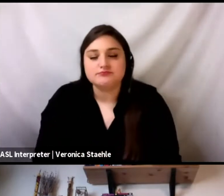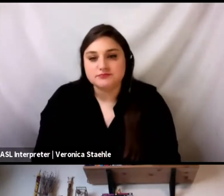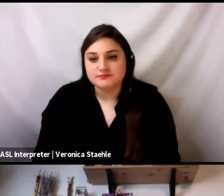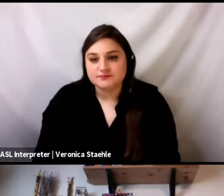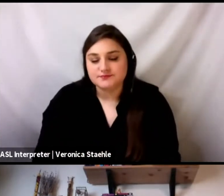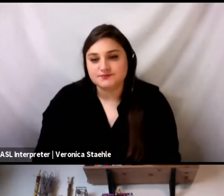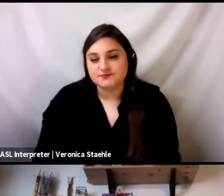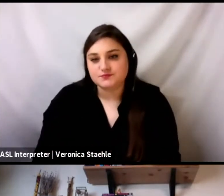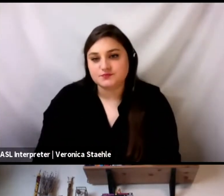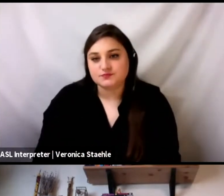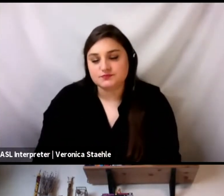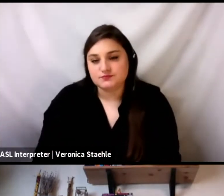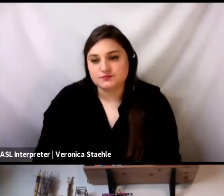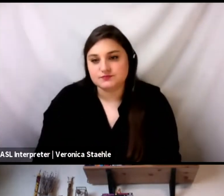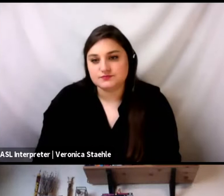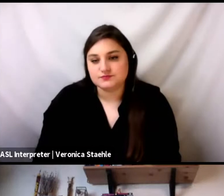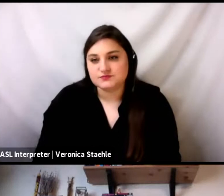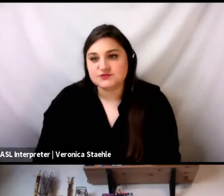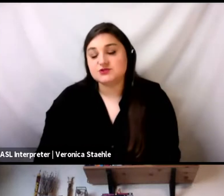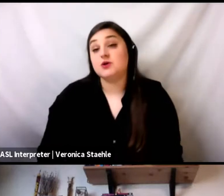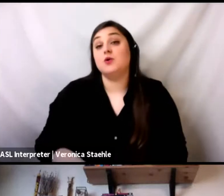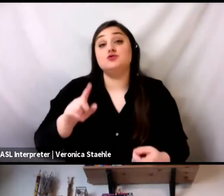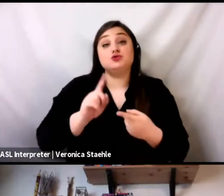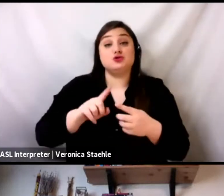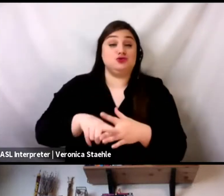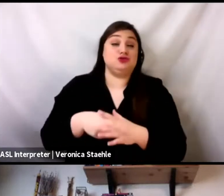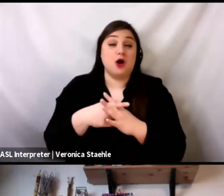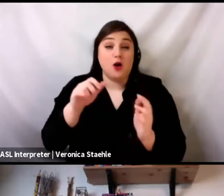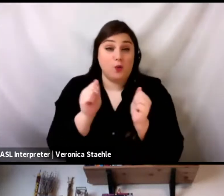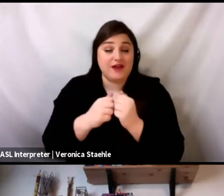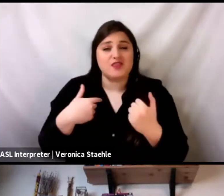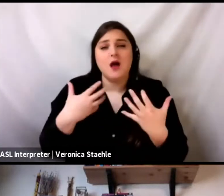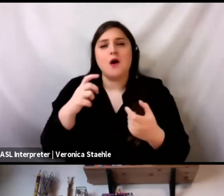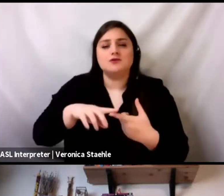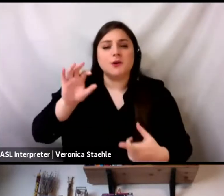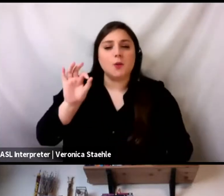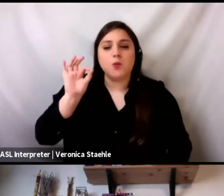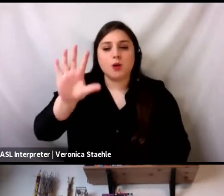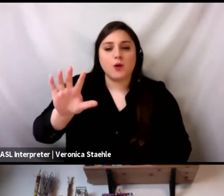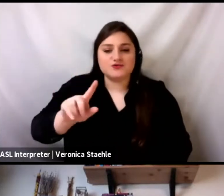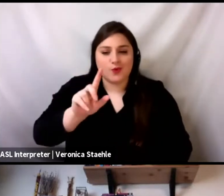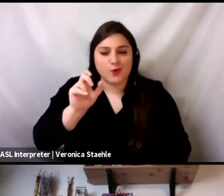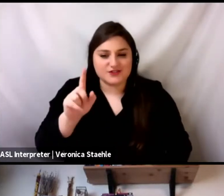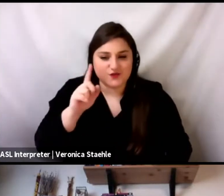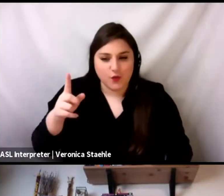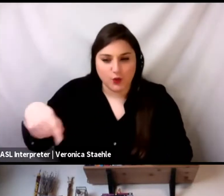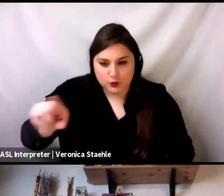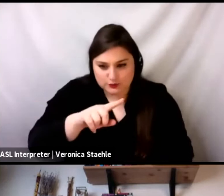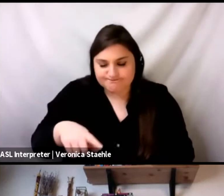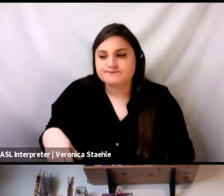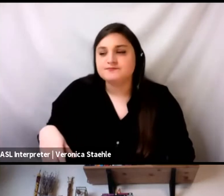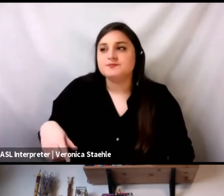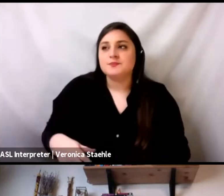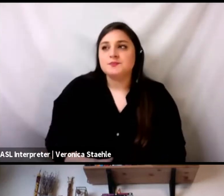guess I just have an open question. My thought relating to like, like what we could be listening